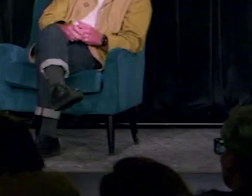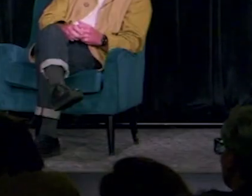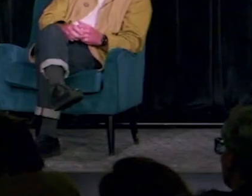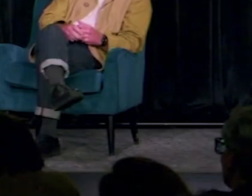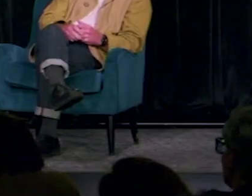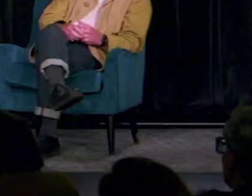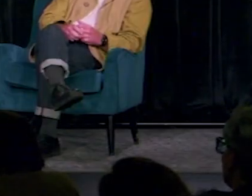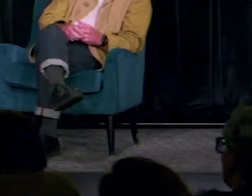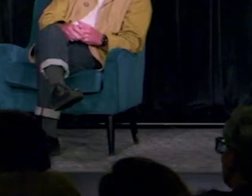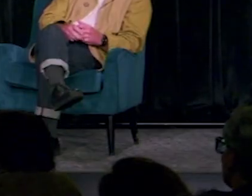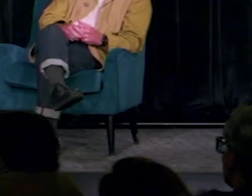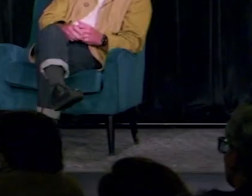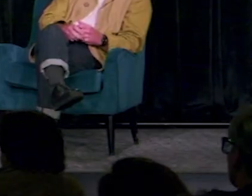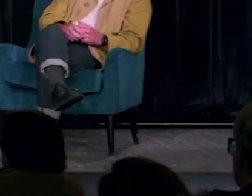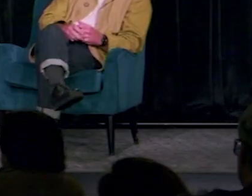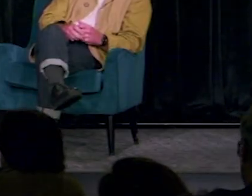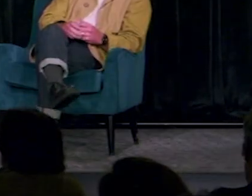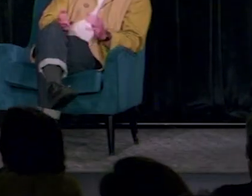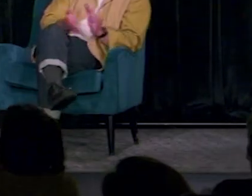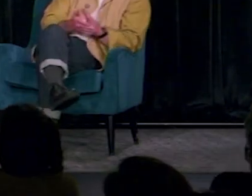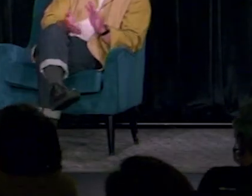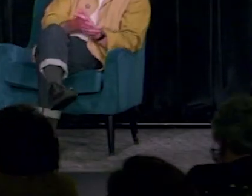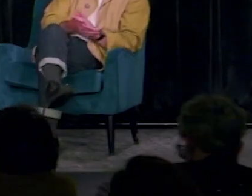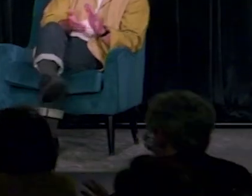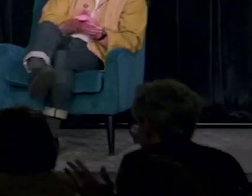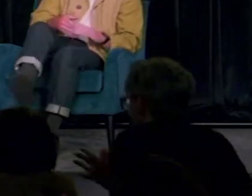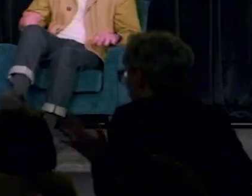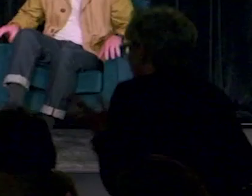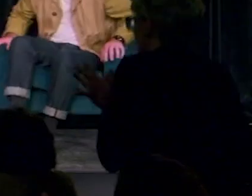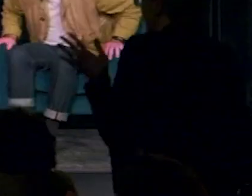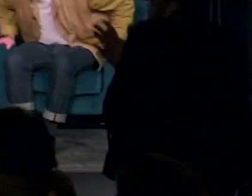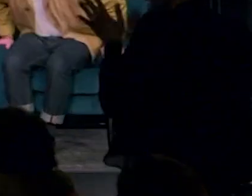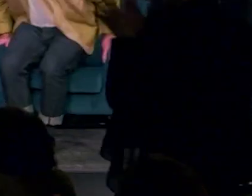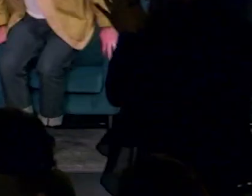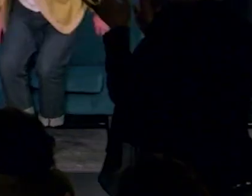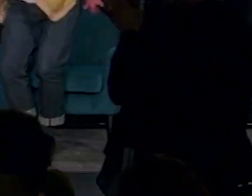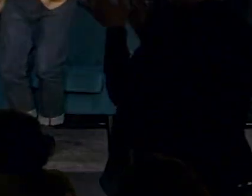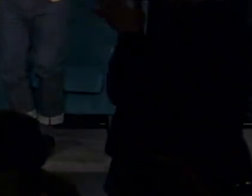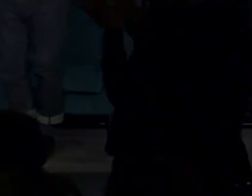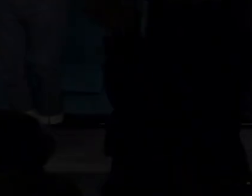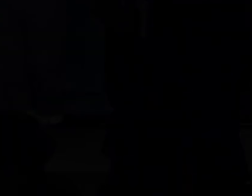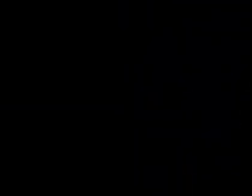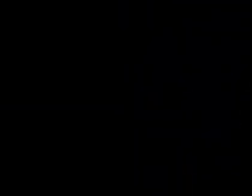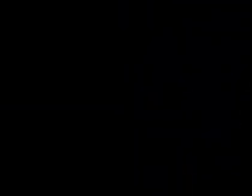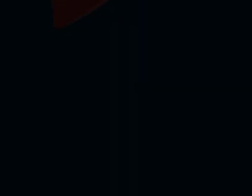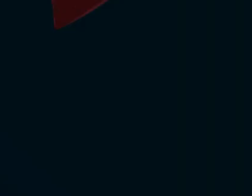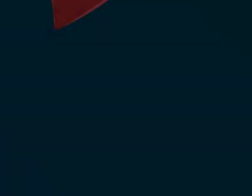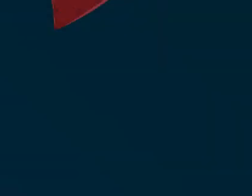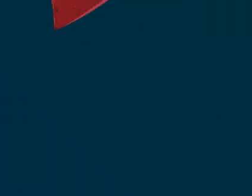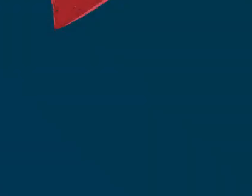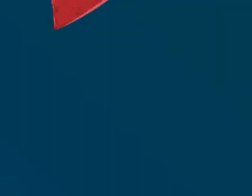you. Amazing. Have a good night, everyone. Thank you. Thank you, Lindsey. Thank you.